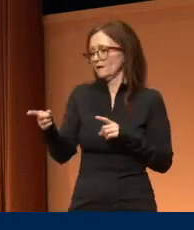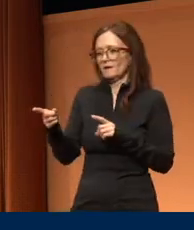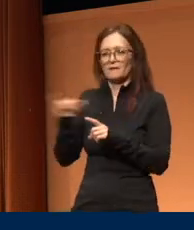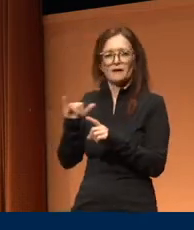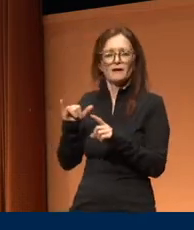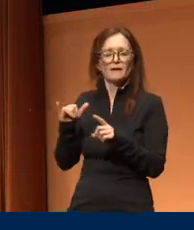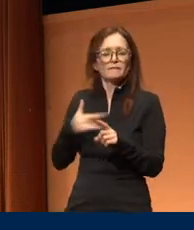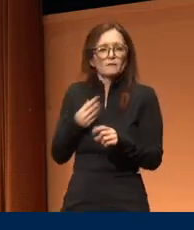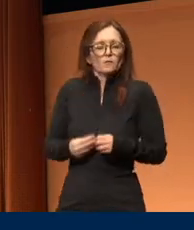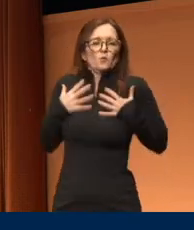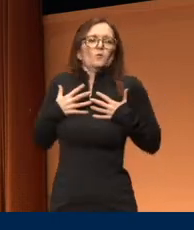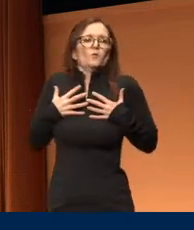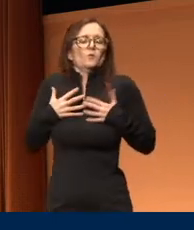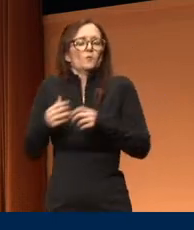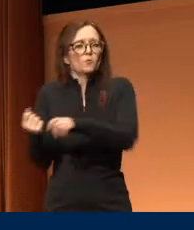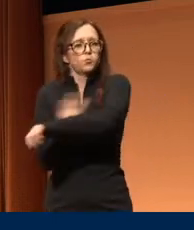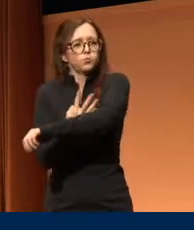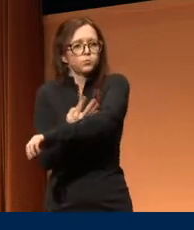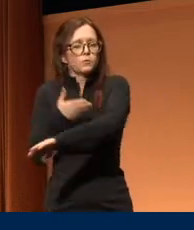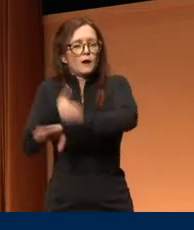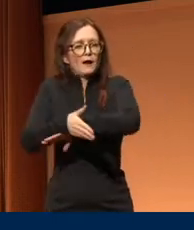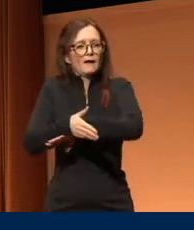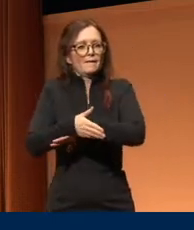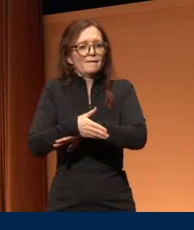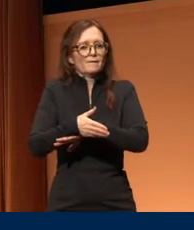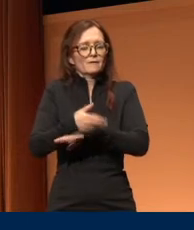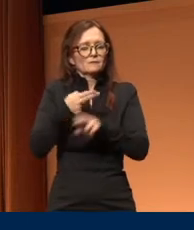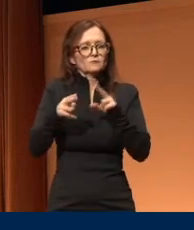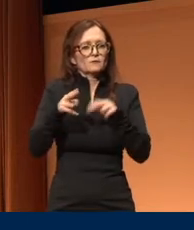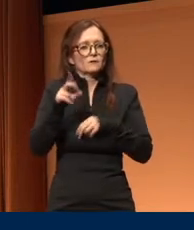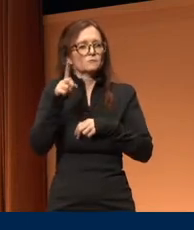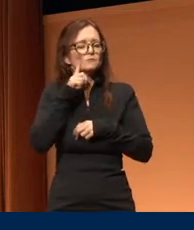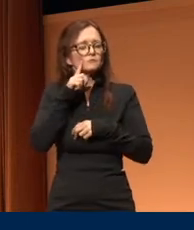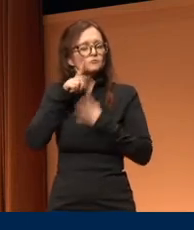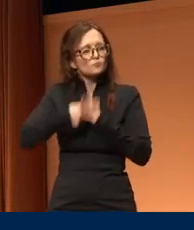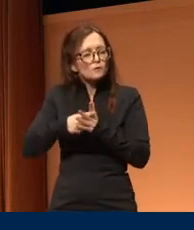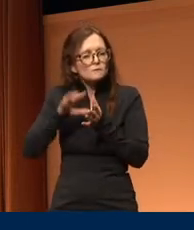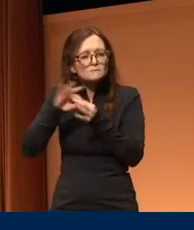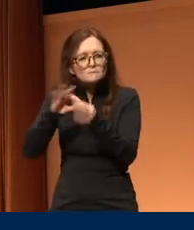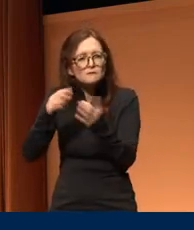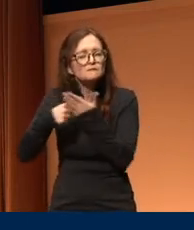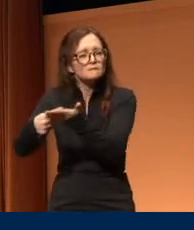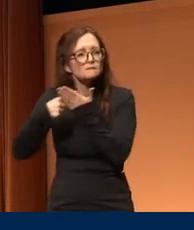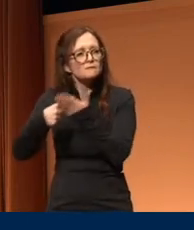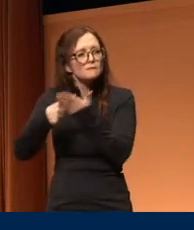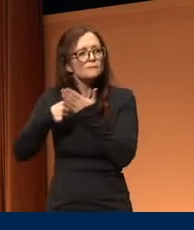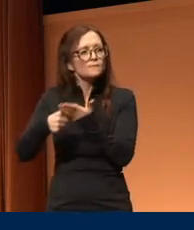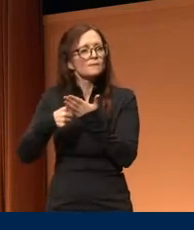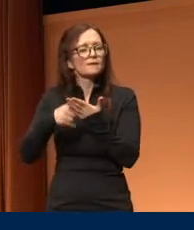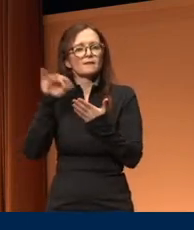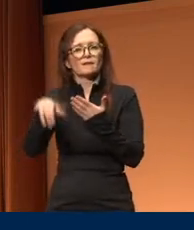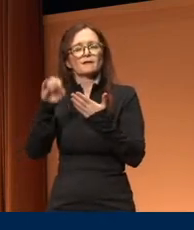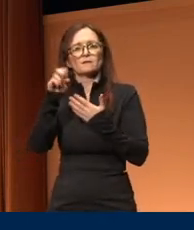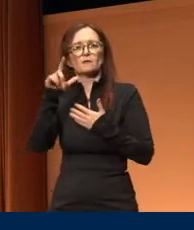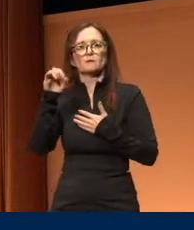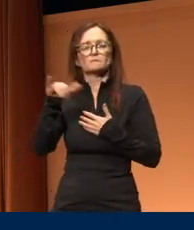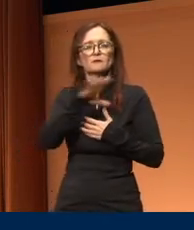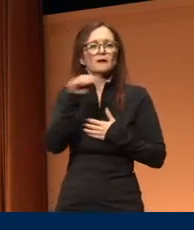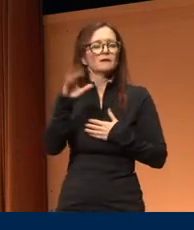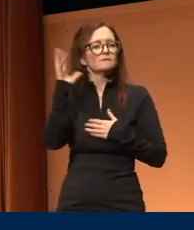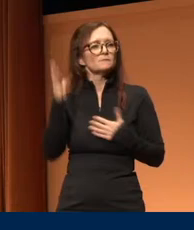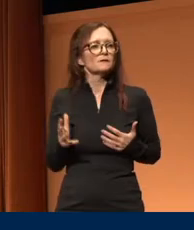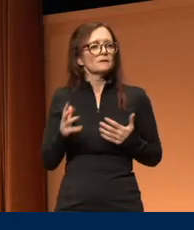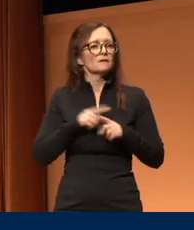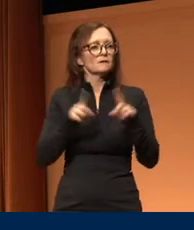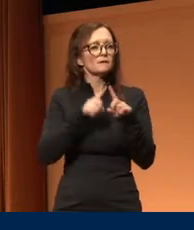moved. Shortly after, it was Hulot's turn to address the room, so the former Minister of Ecology. His speech was marked by a